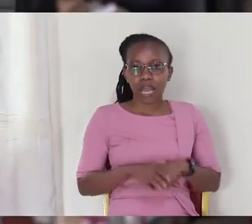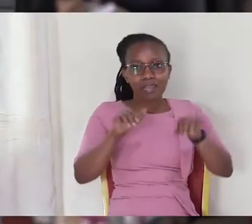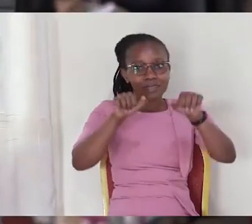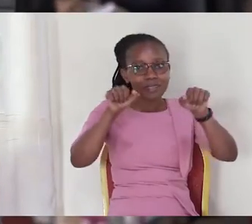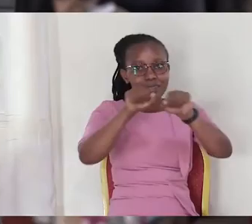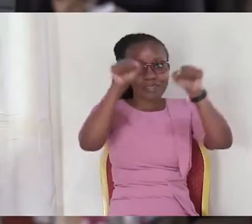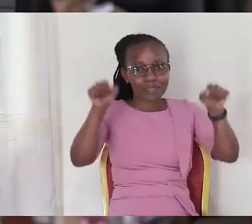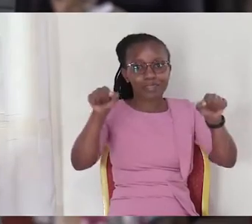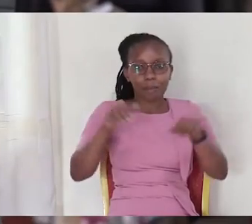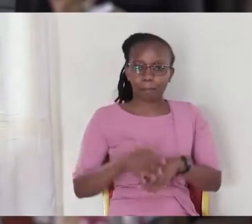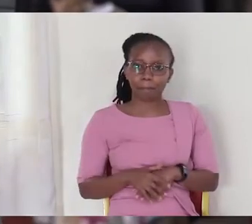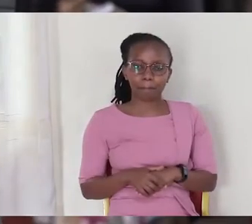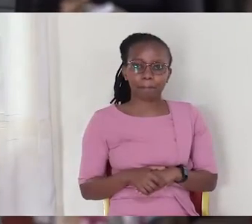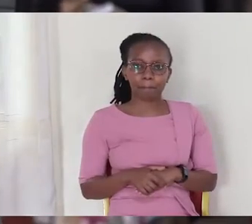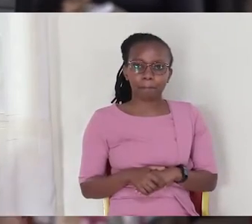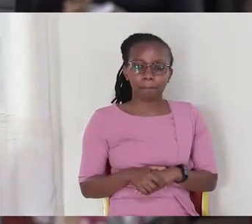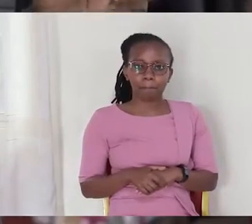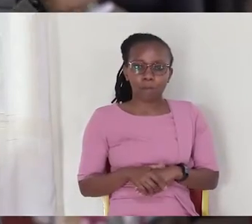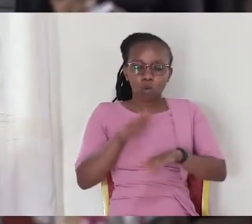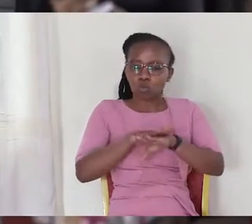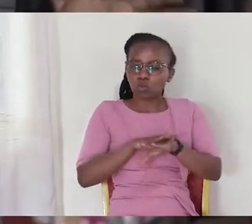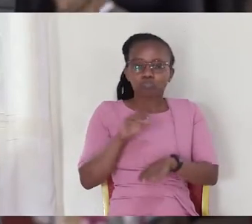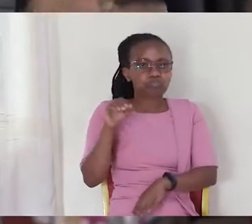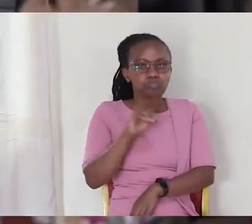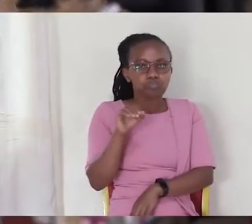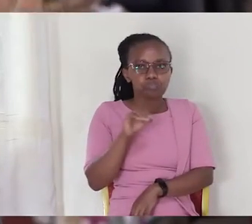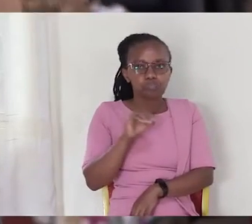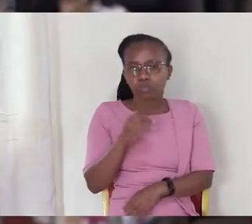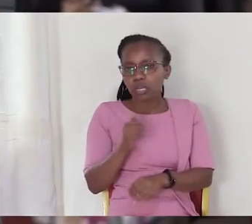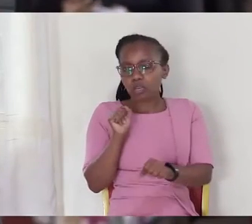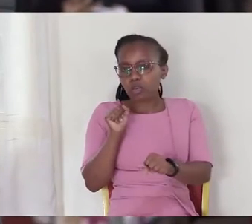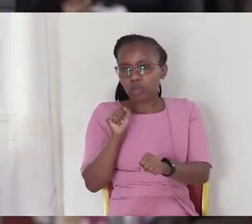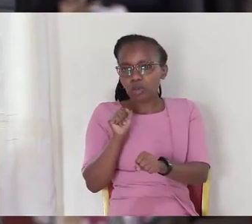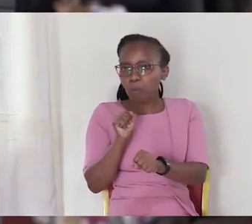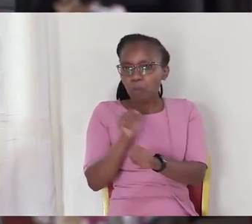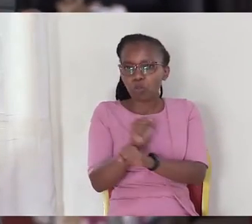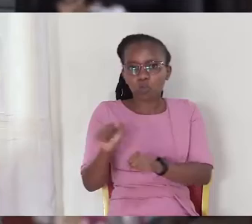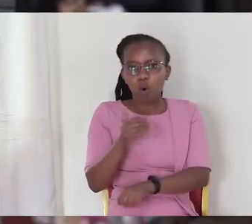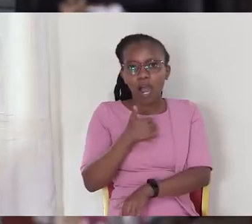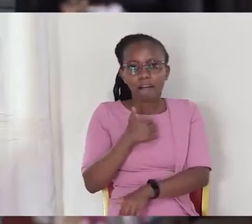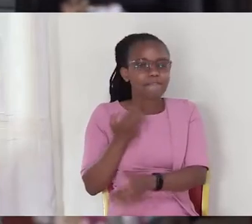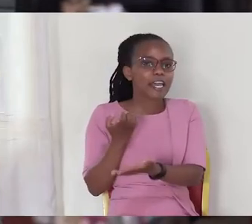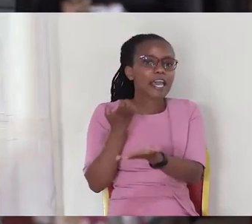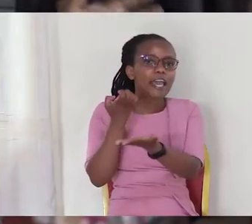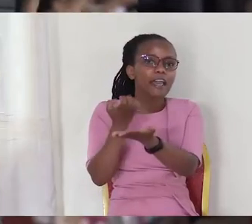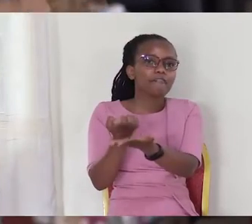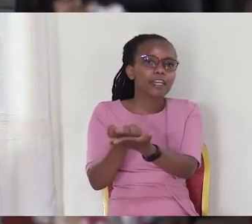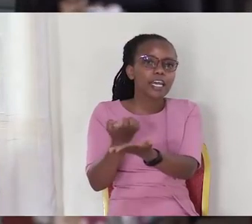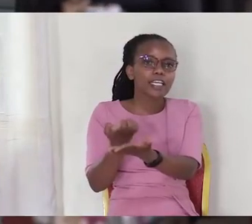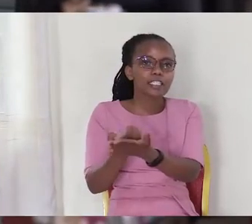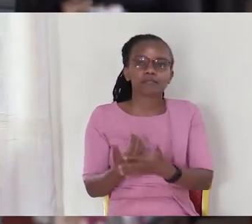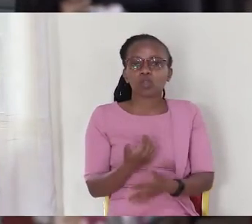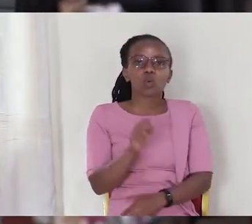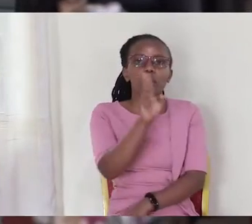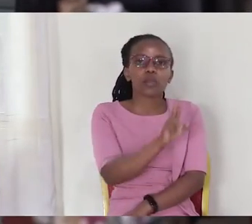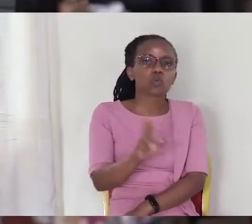systems had broken down so much to the extent that you can't even have enough evidence which we can even